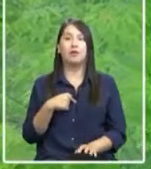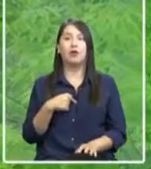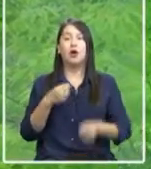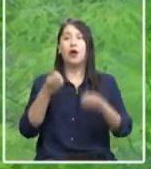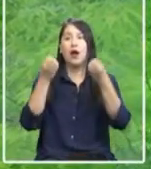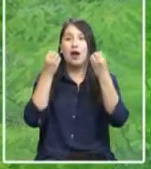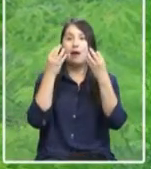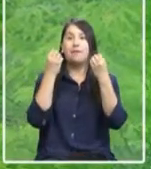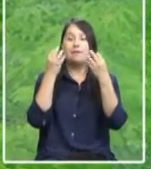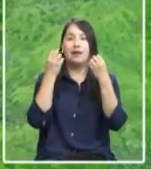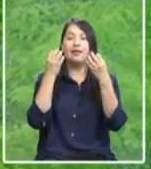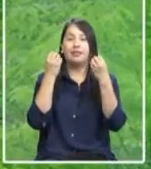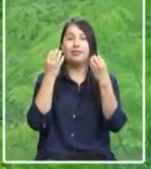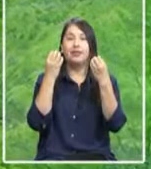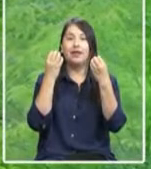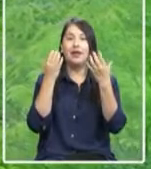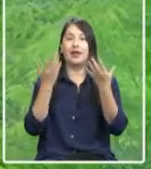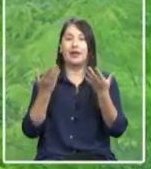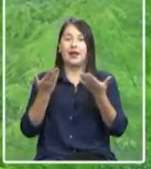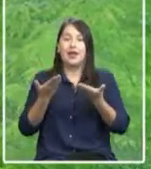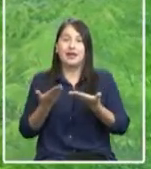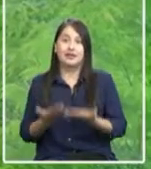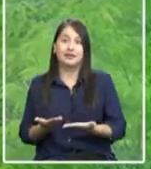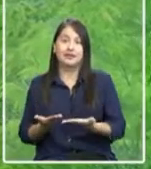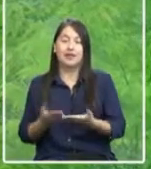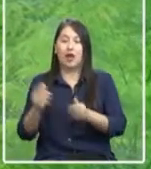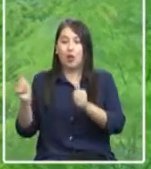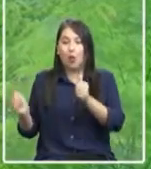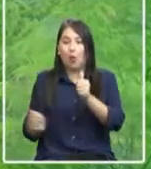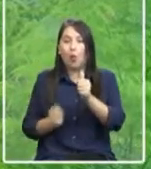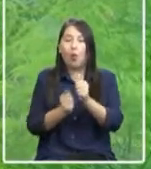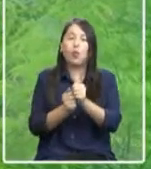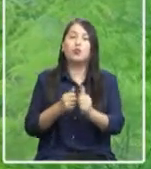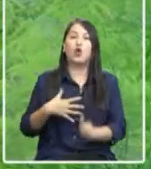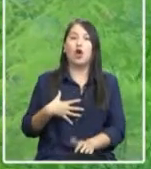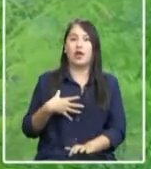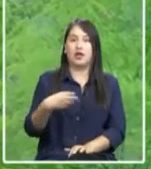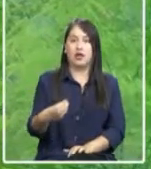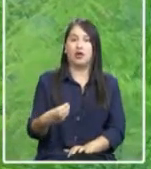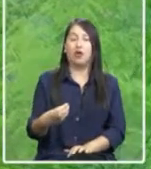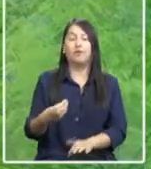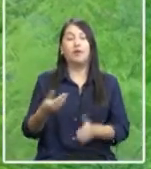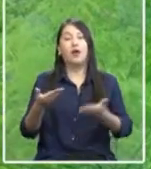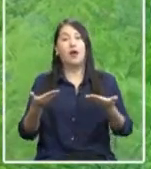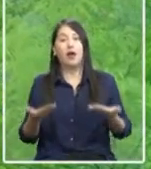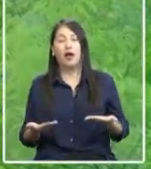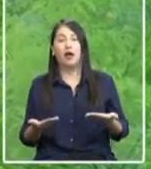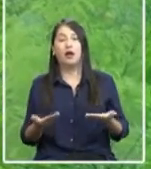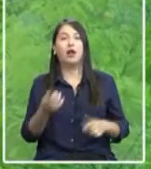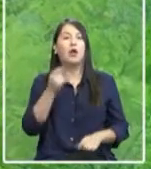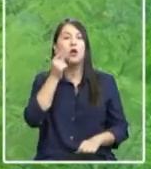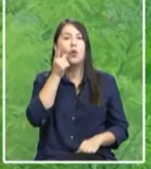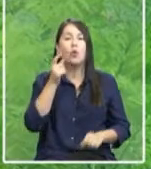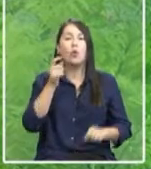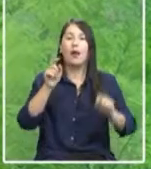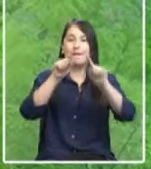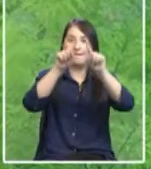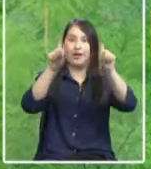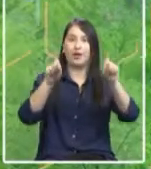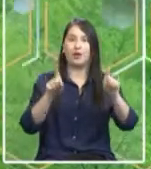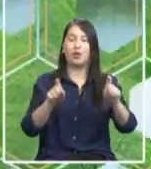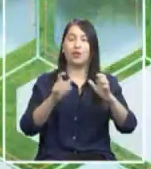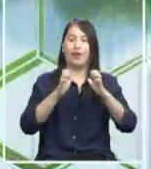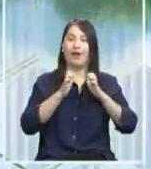choices that we should be making in order to arrive at these sustainable development goals? And one of the things that